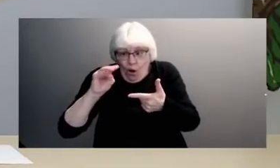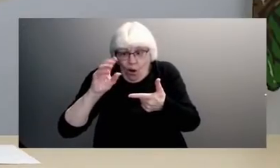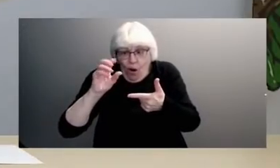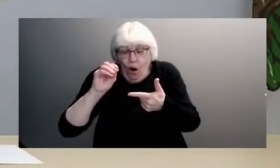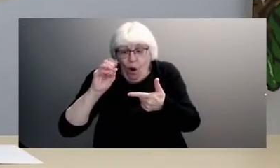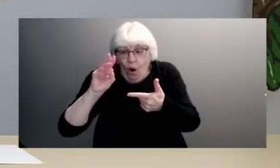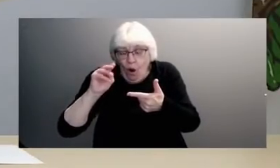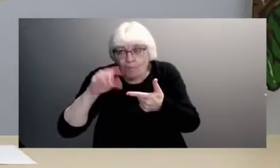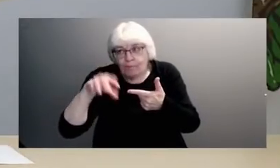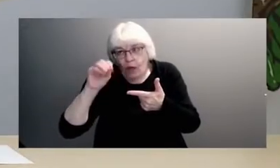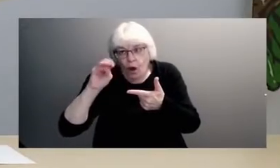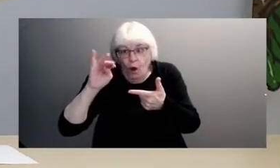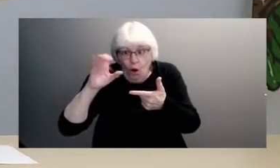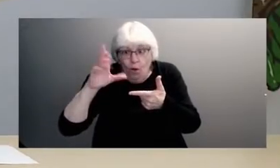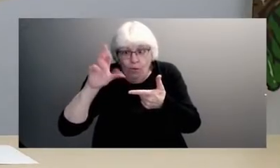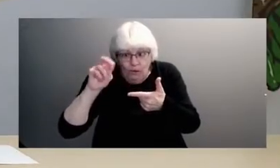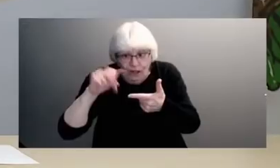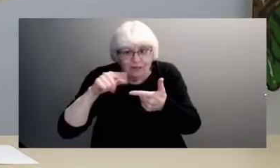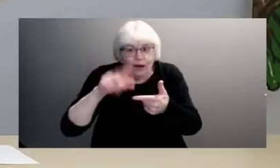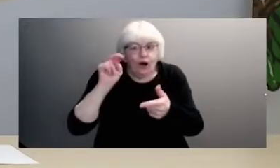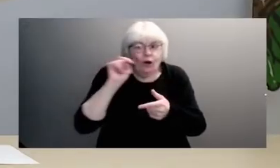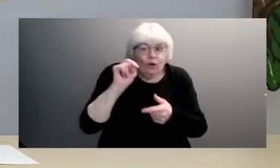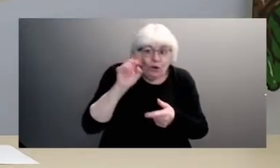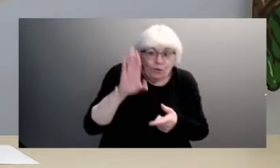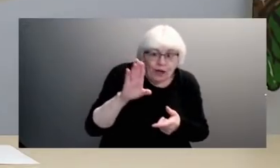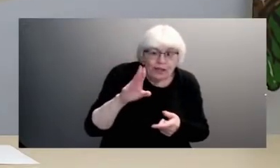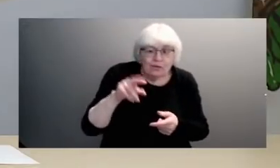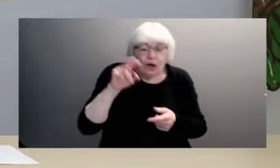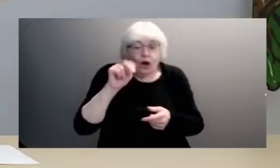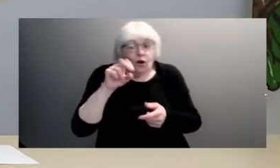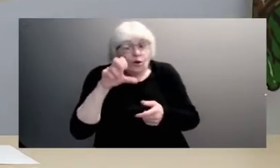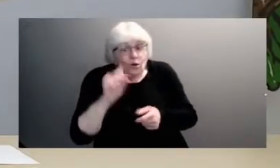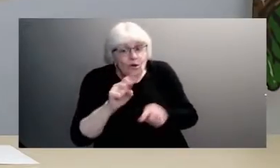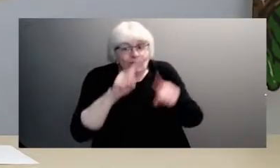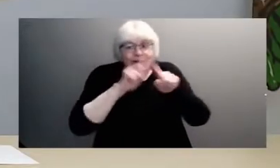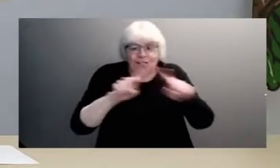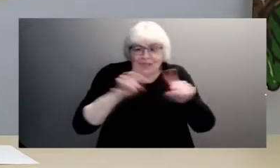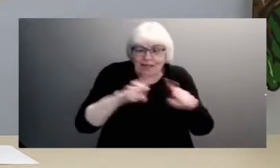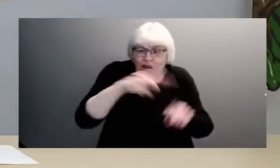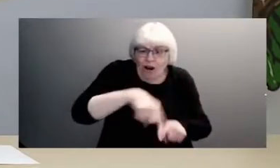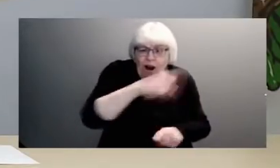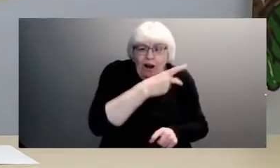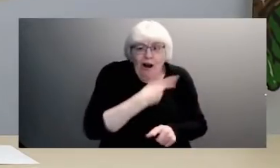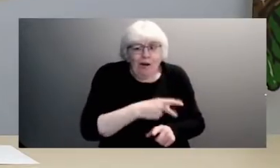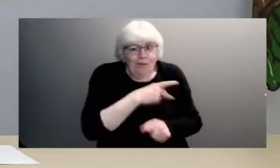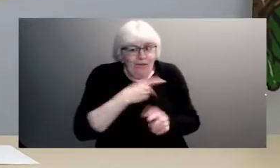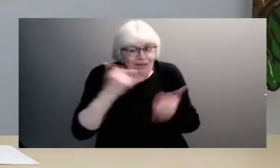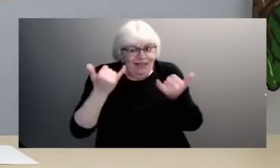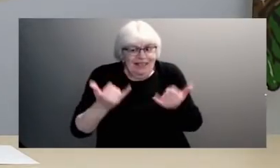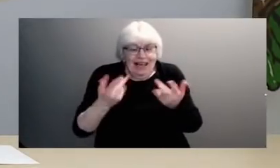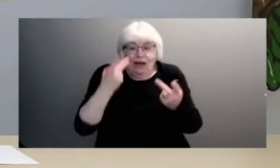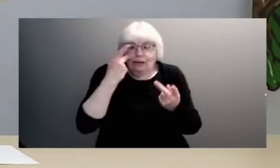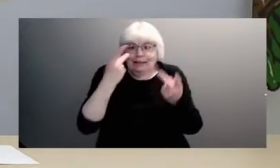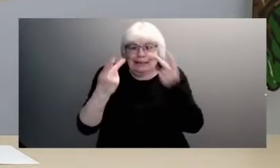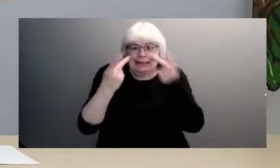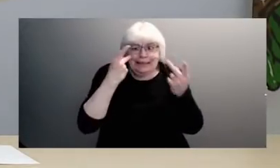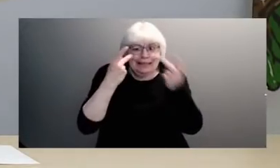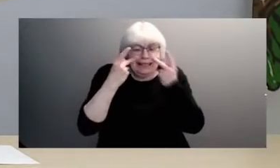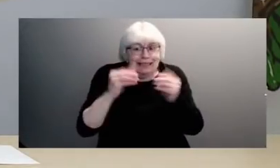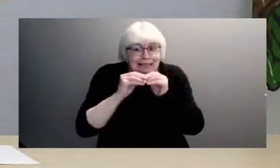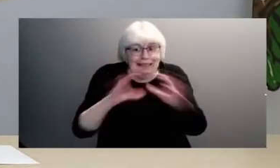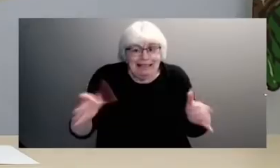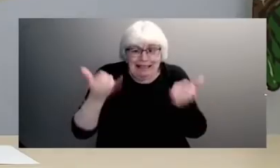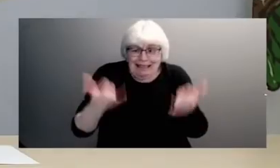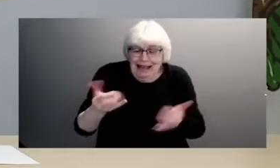Omicron. The situation with the variant is evolving, and it is important that we continue to monitor the emerging science